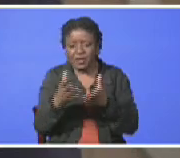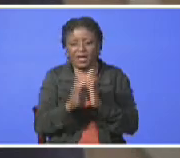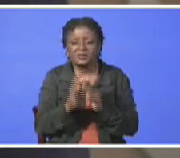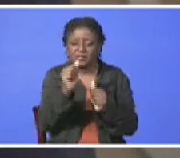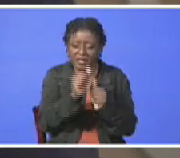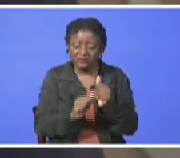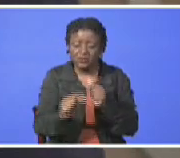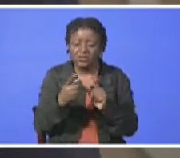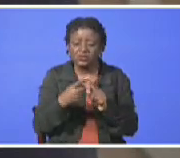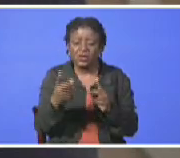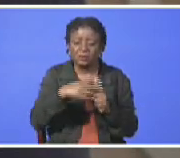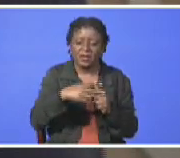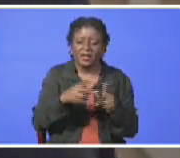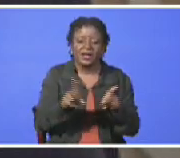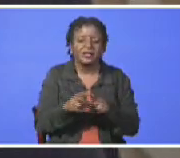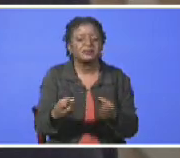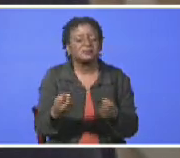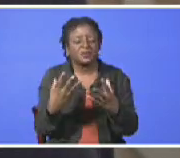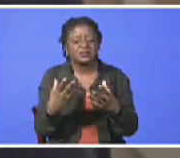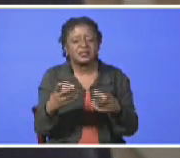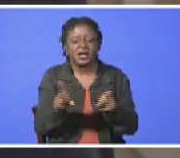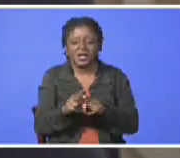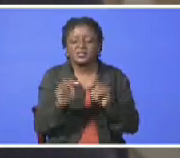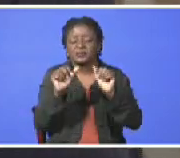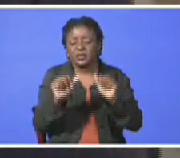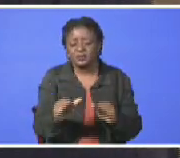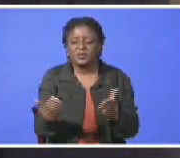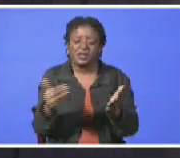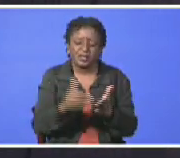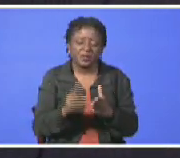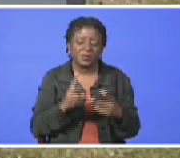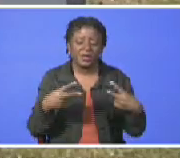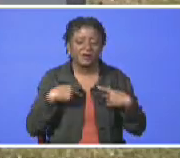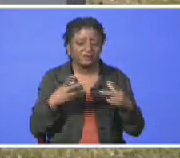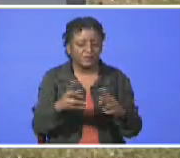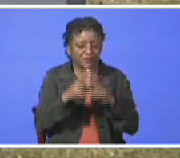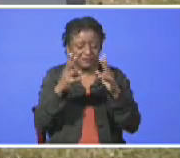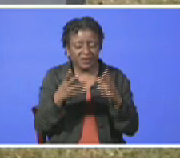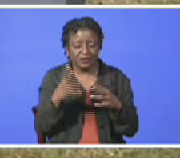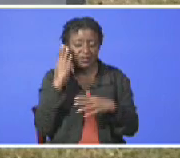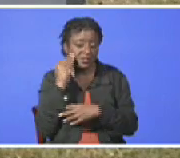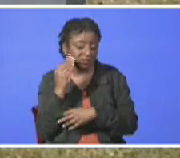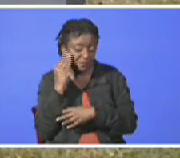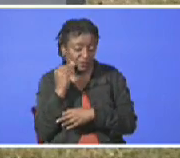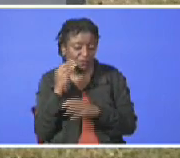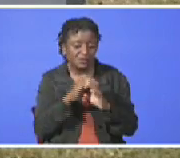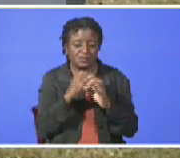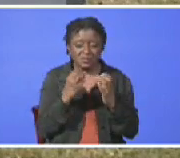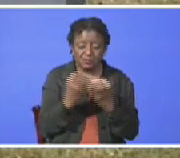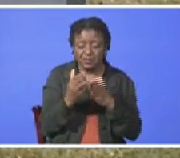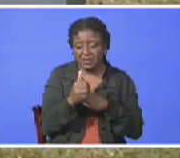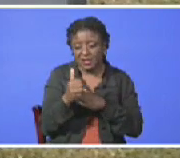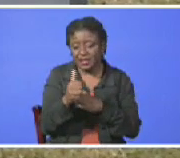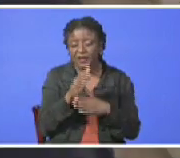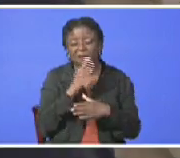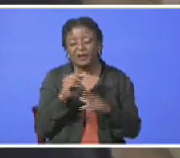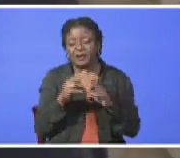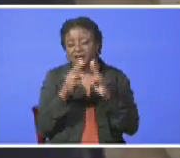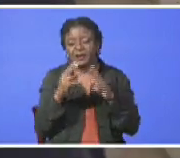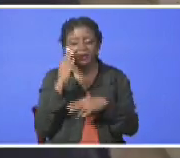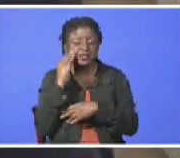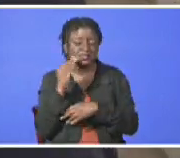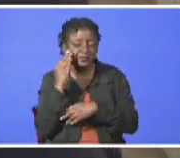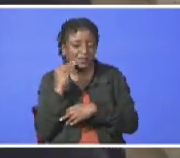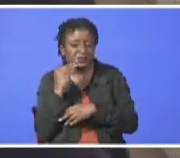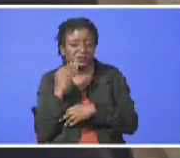apply as much as possible. Again, we have a very experienced committee led by a very